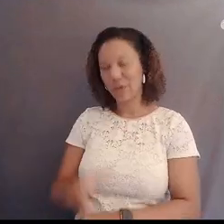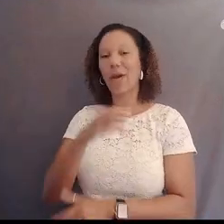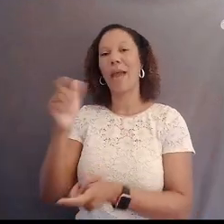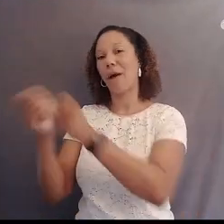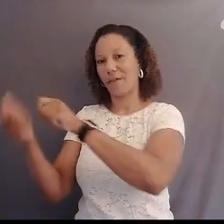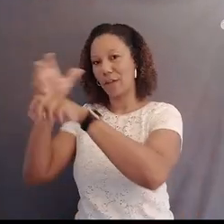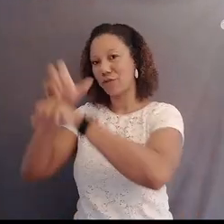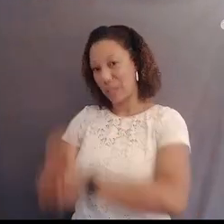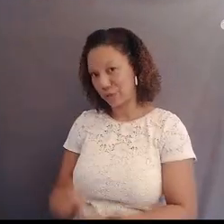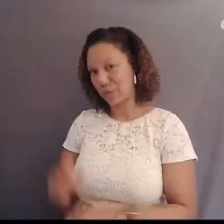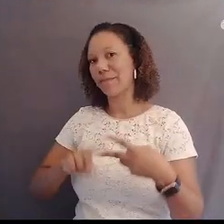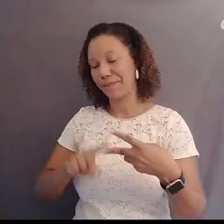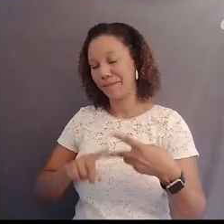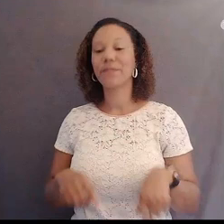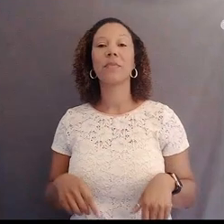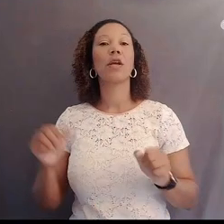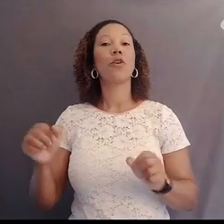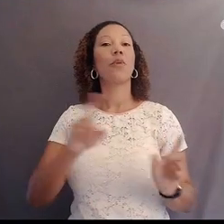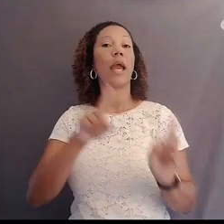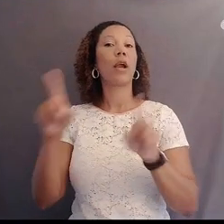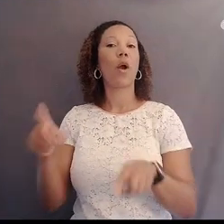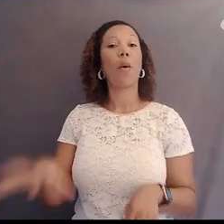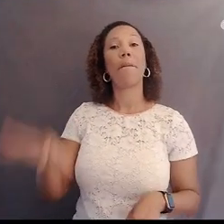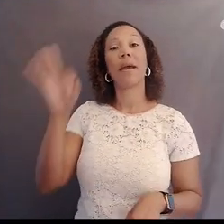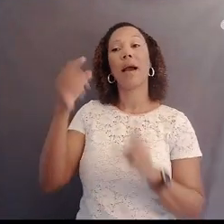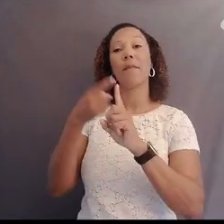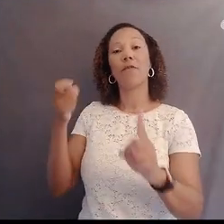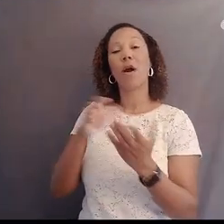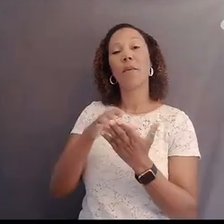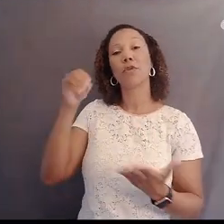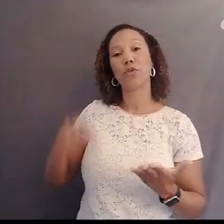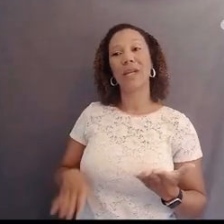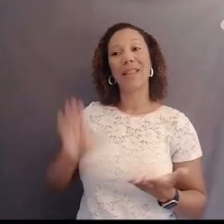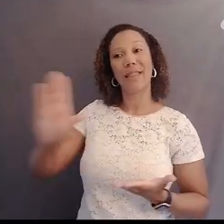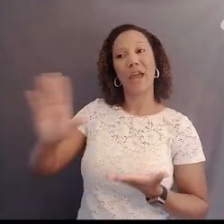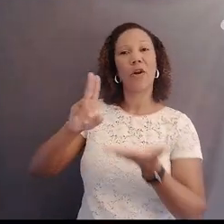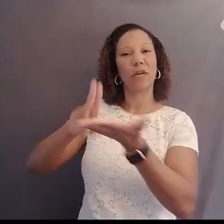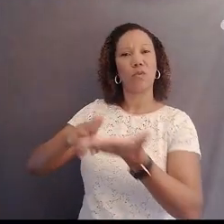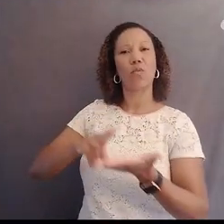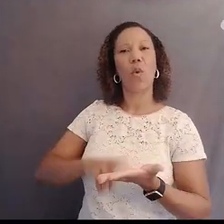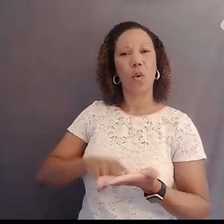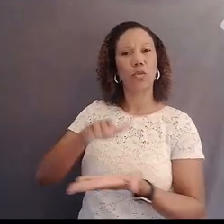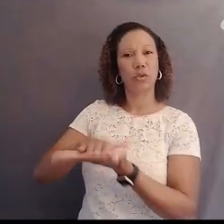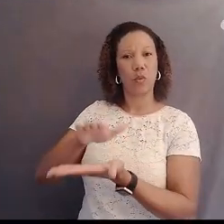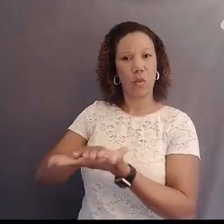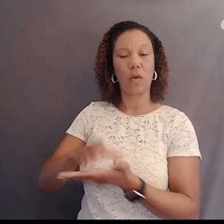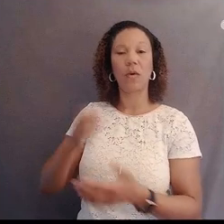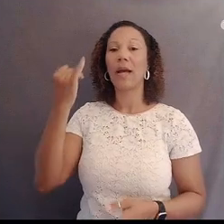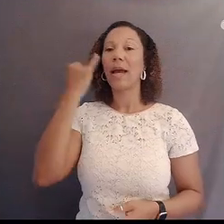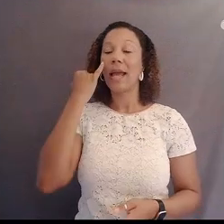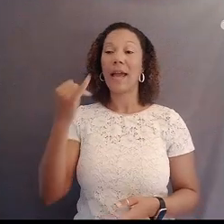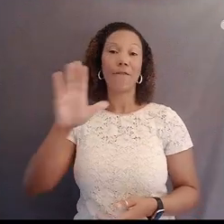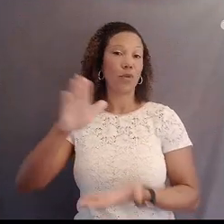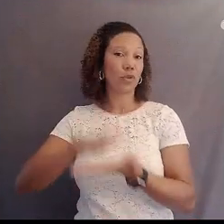So meals should be picked up at a student school of enrollment, and students who attend a school that is not